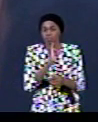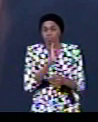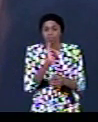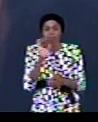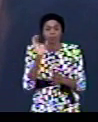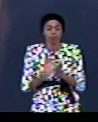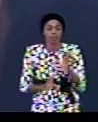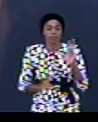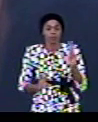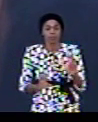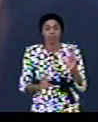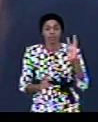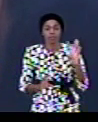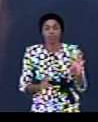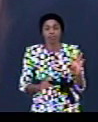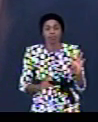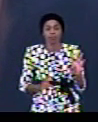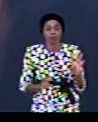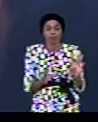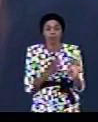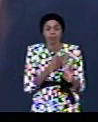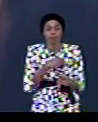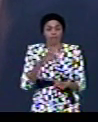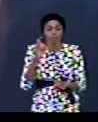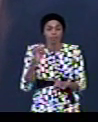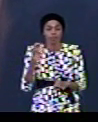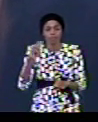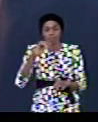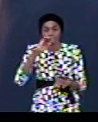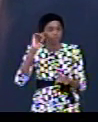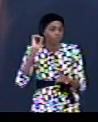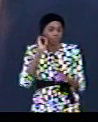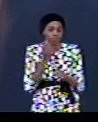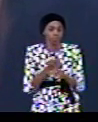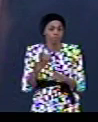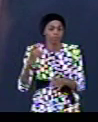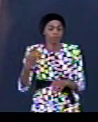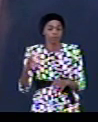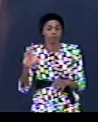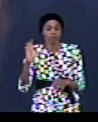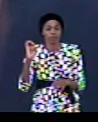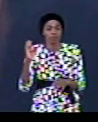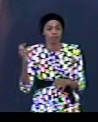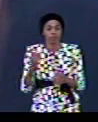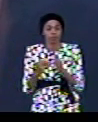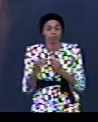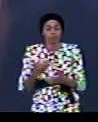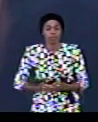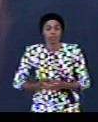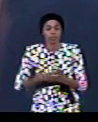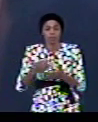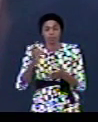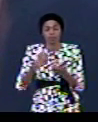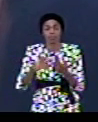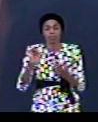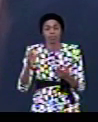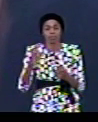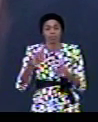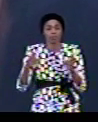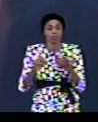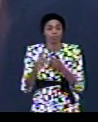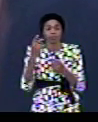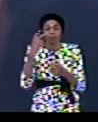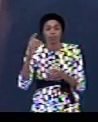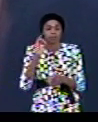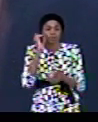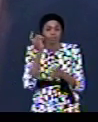Chapter 34. And Dinah the daughter of Leah, which she bare unto Jacob, went out to see the